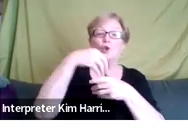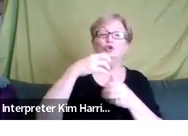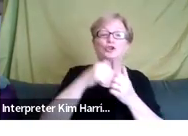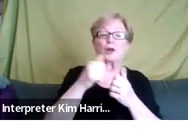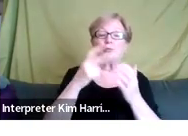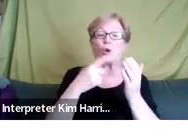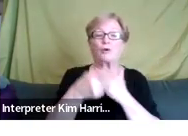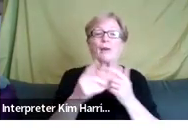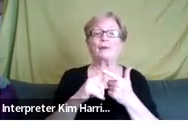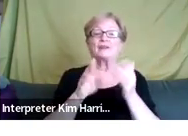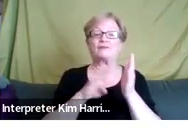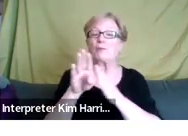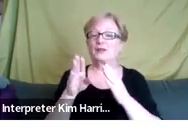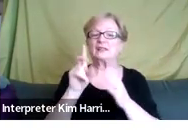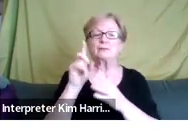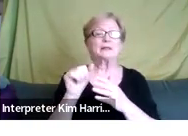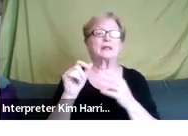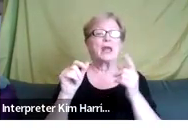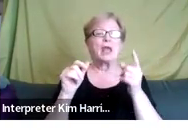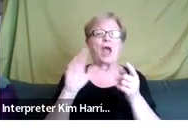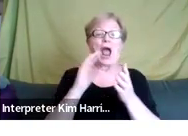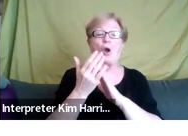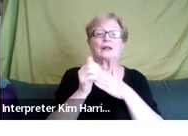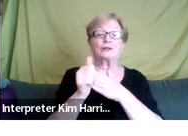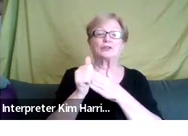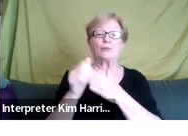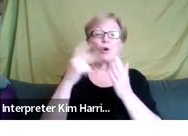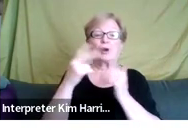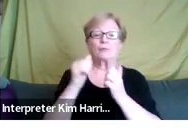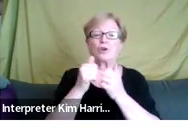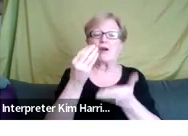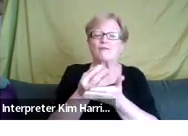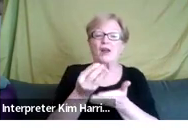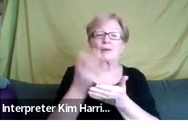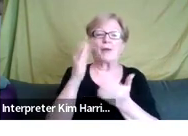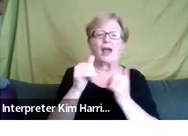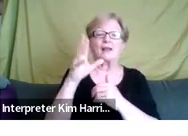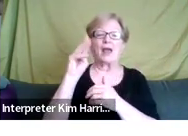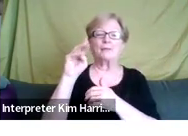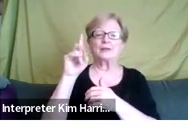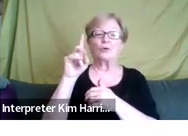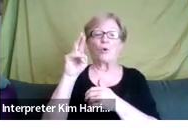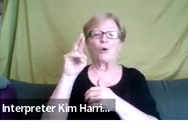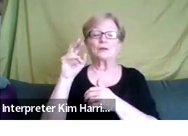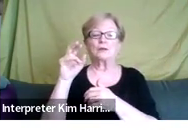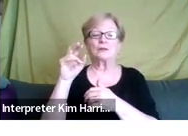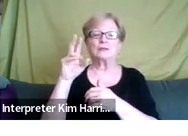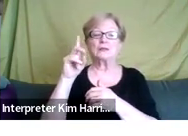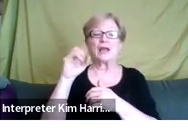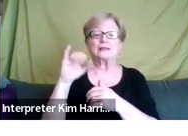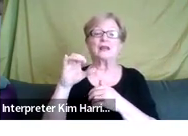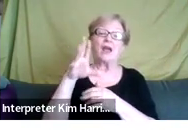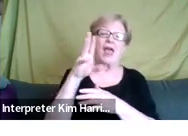programs are funded by the Michigan Developmental Disabilities Council, so it'll be referred to